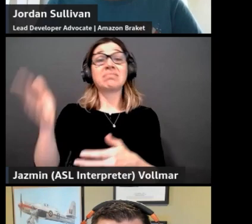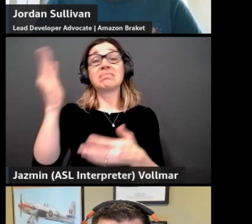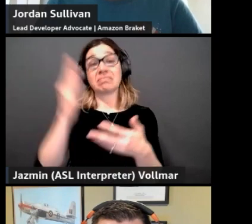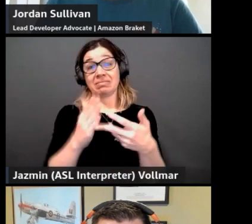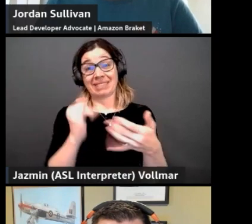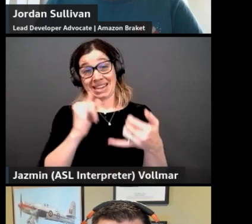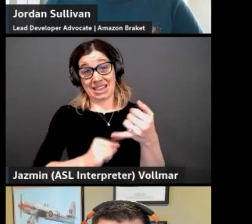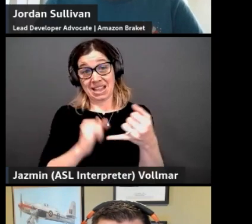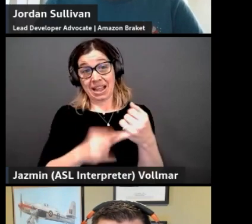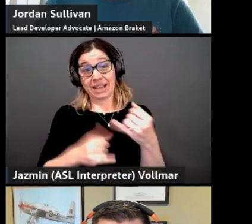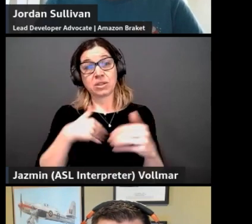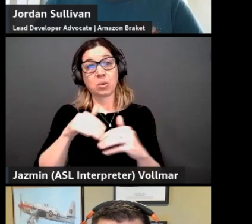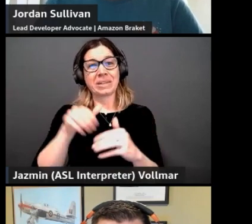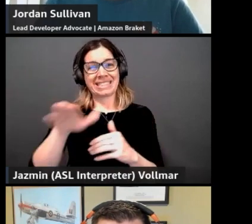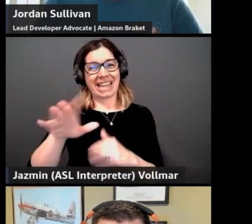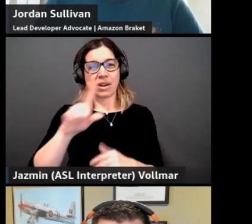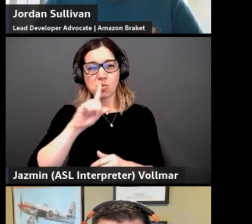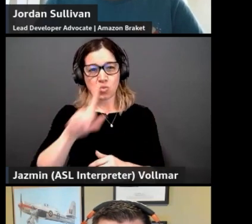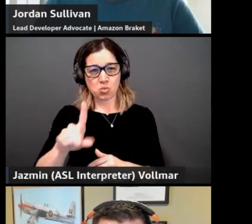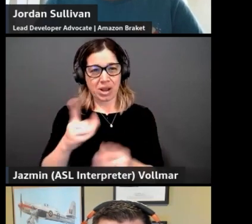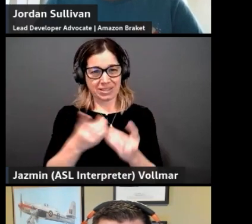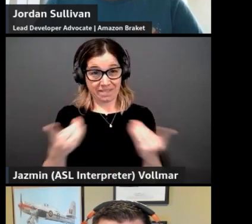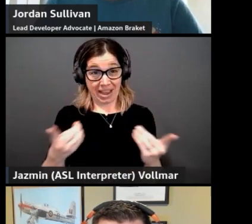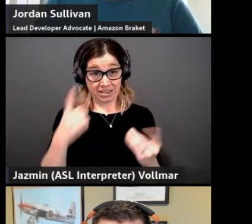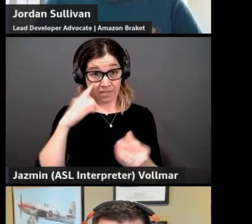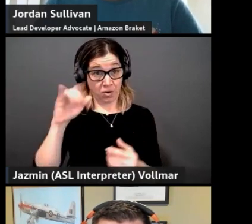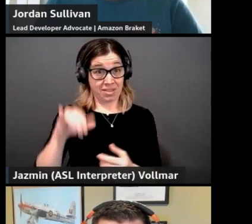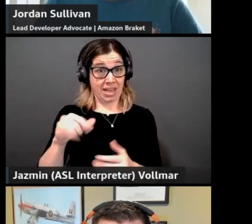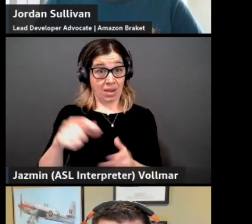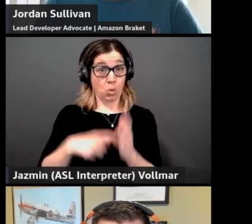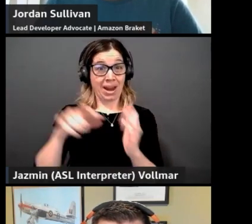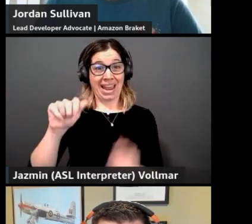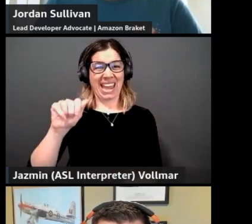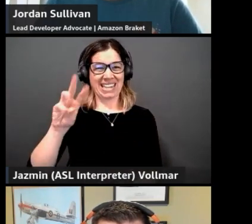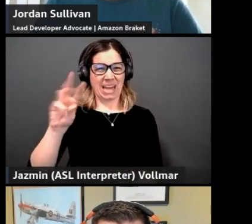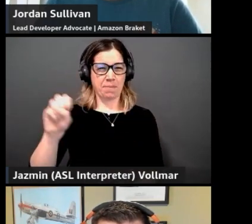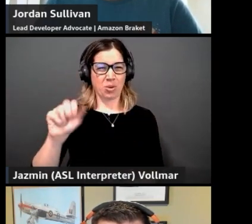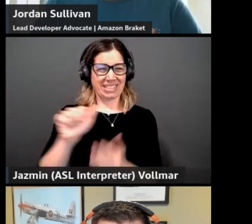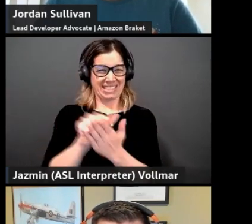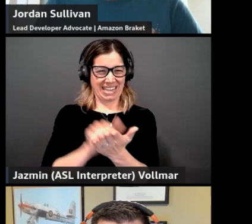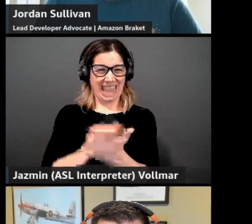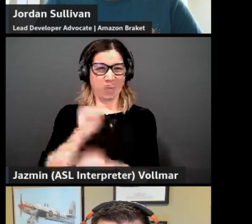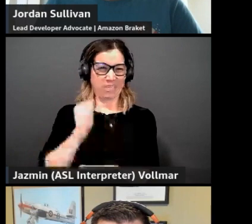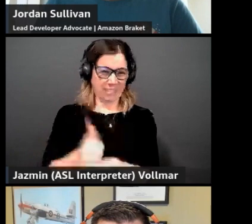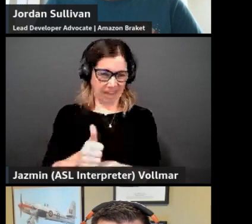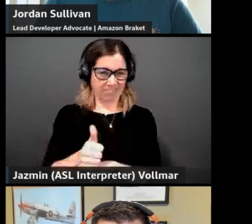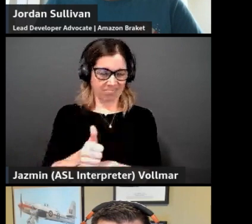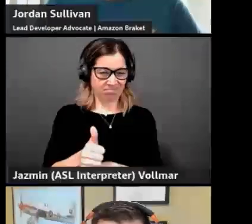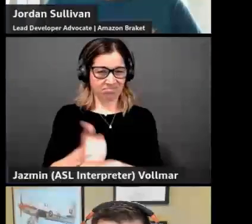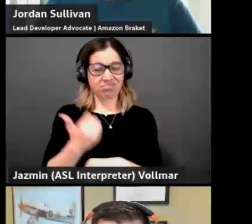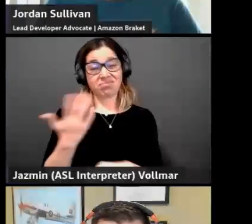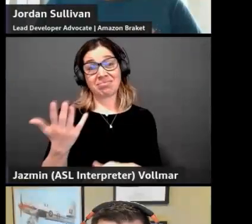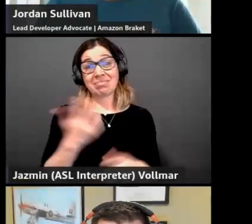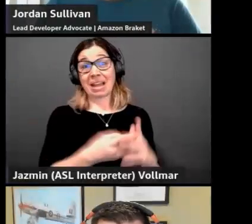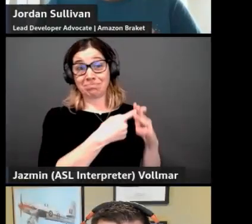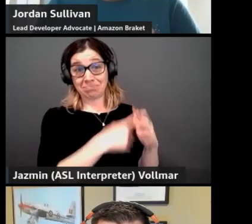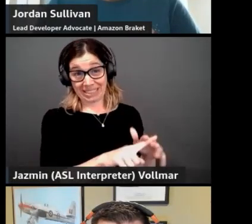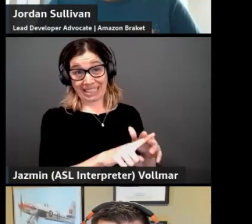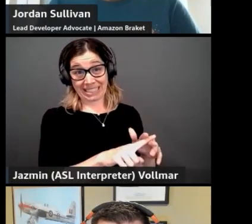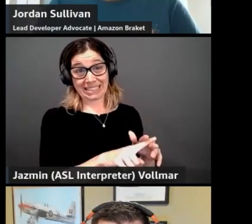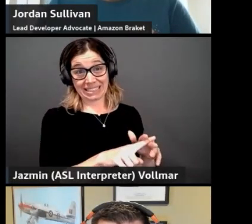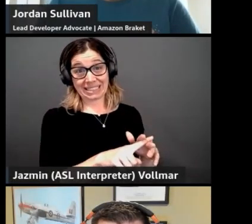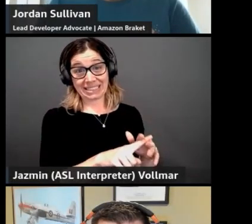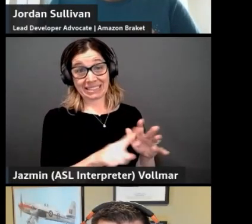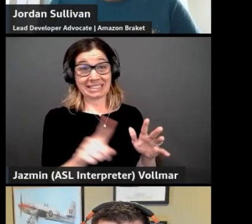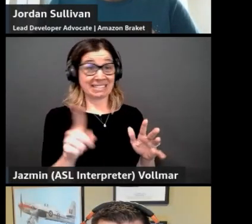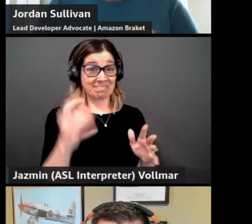we send it to the real device, and for that you need to have your AWS account set up. Now in the beginning, the